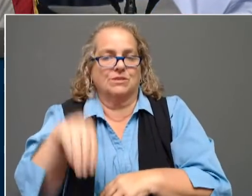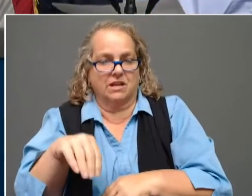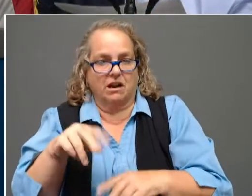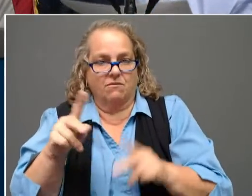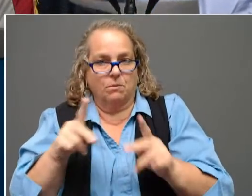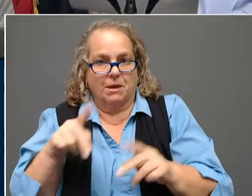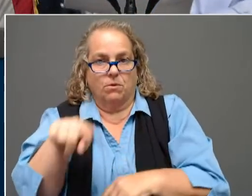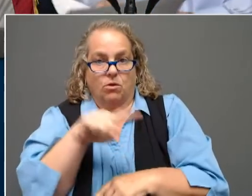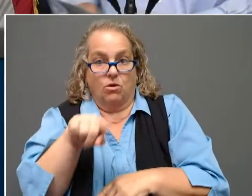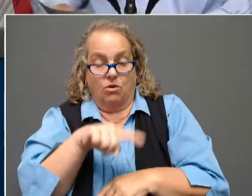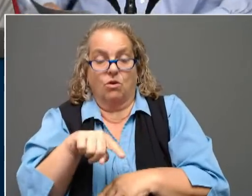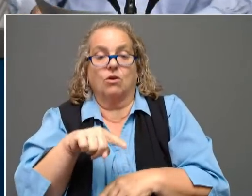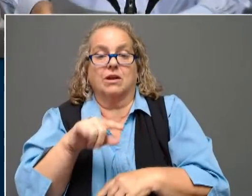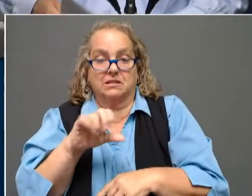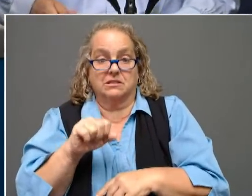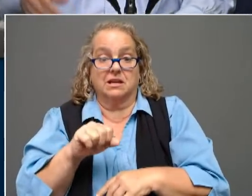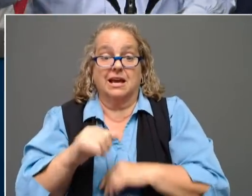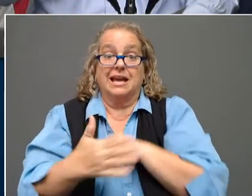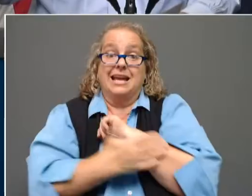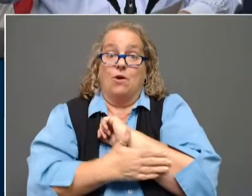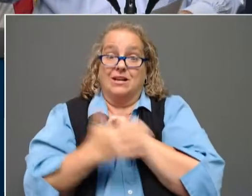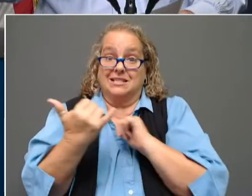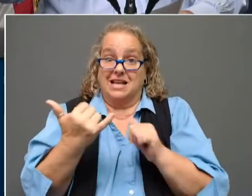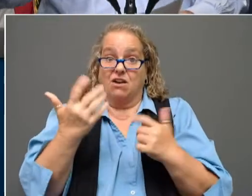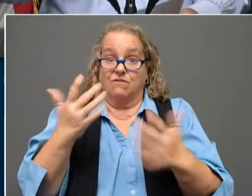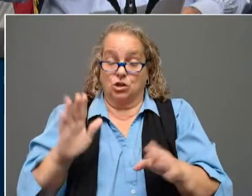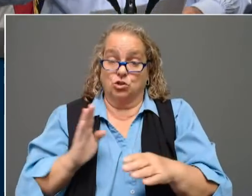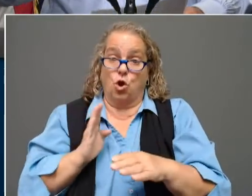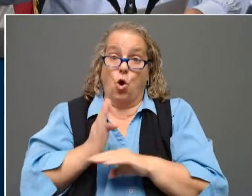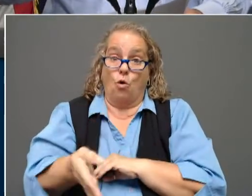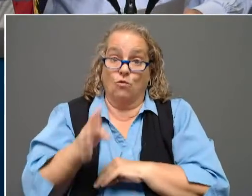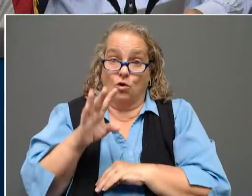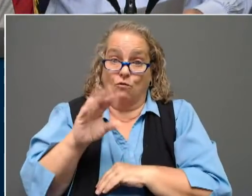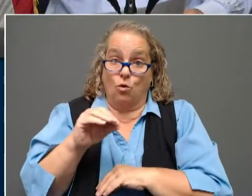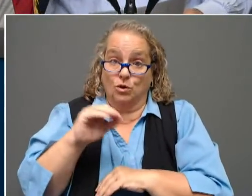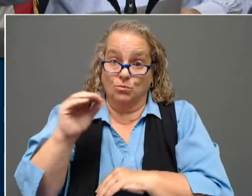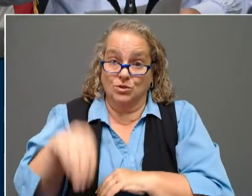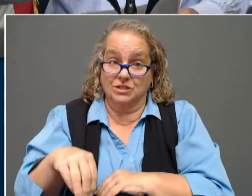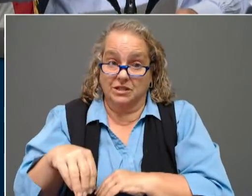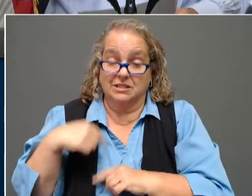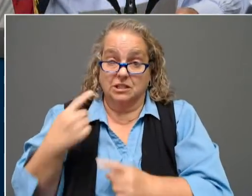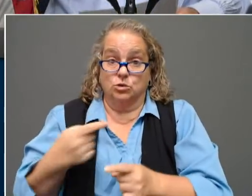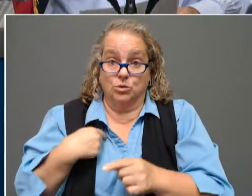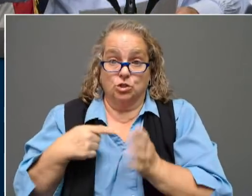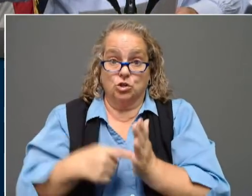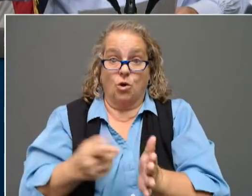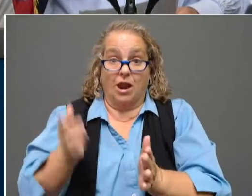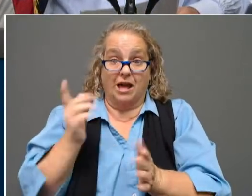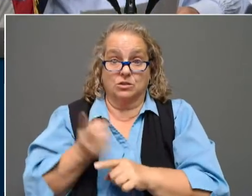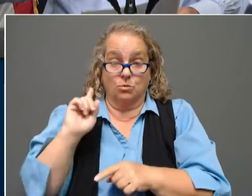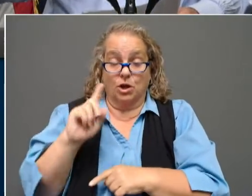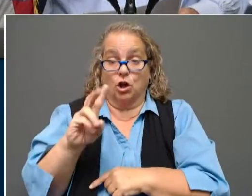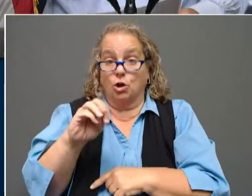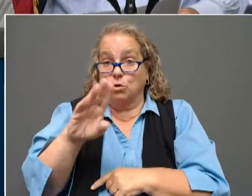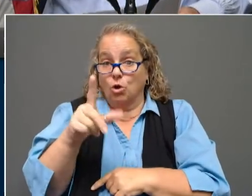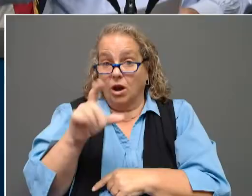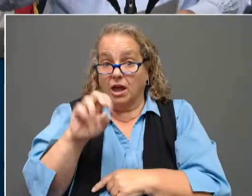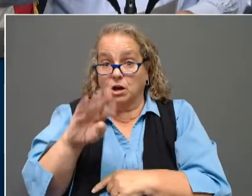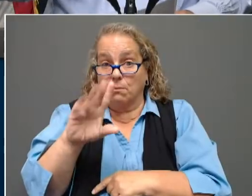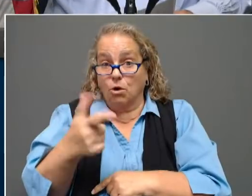is. But counties that have now moved over 40% since we showed it last week: Muhlenberg, Bullitt,